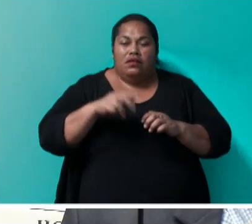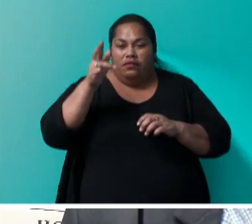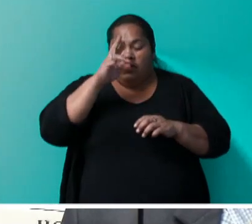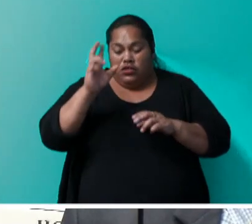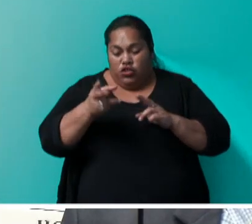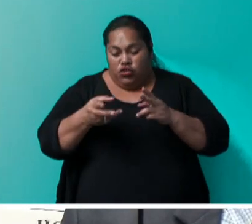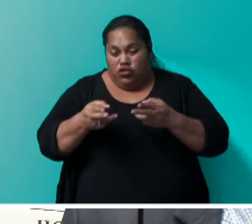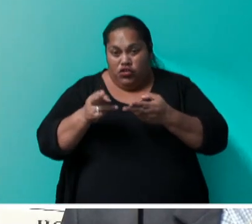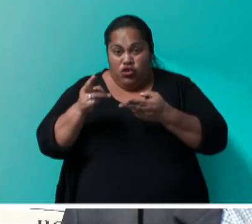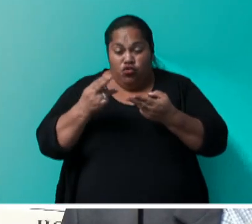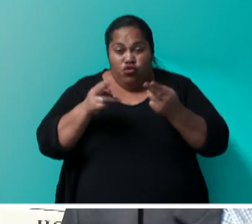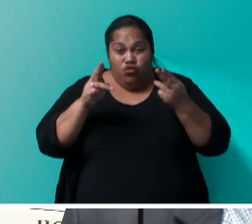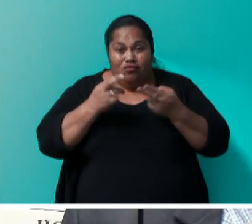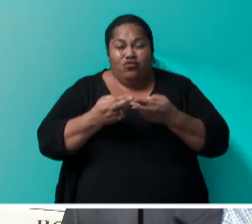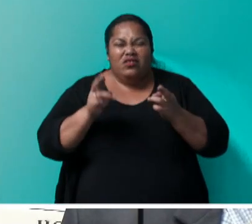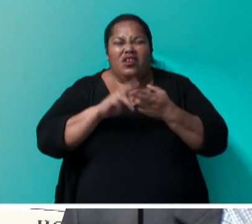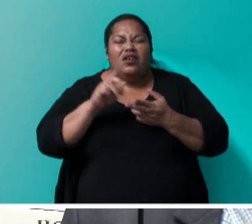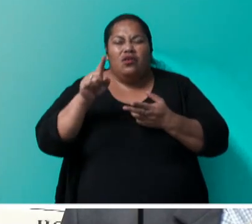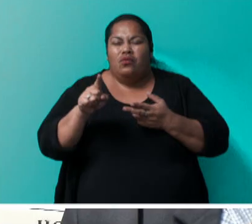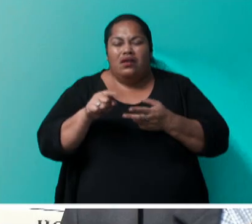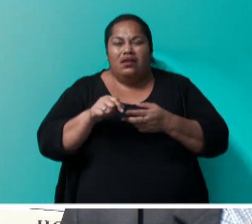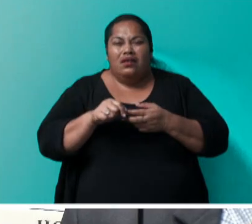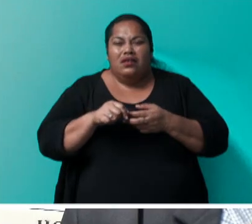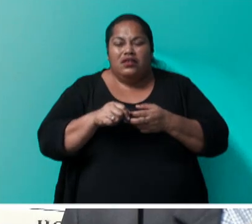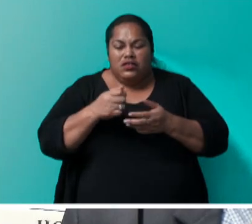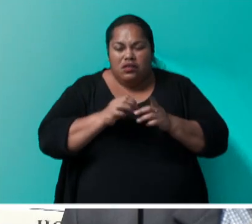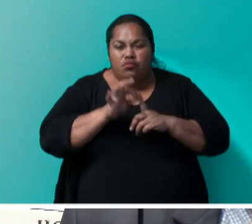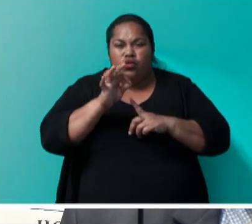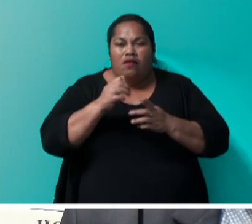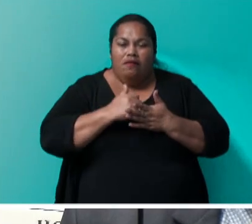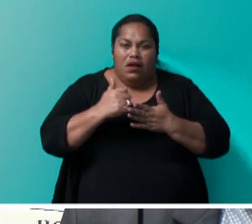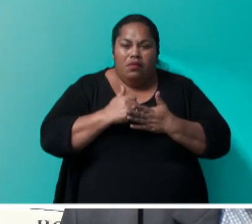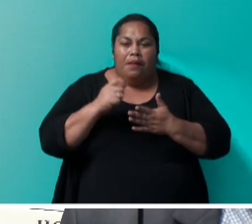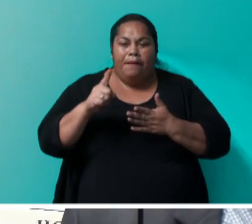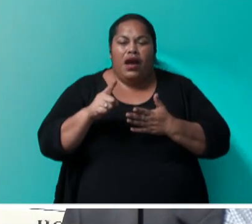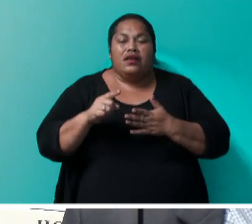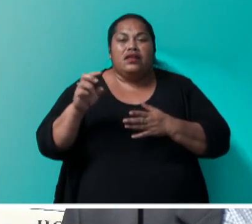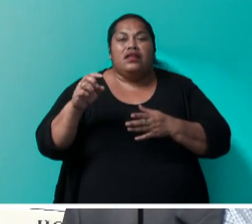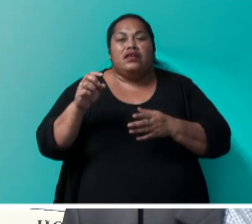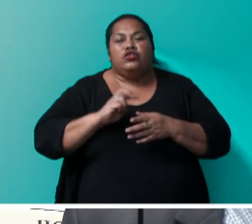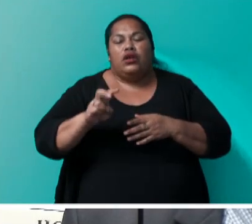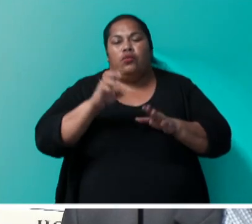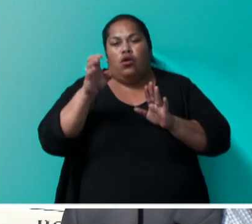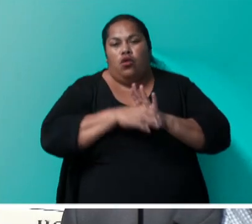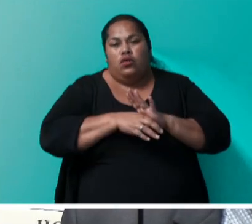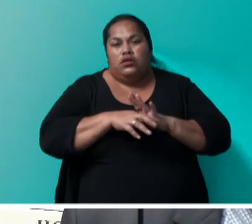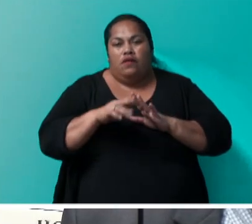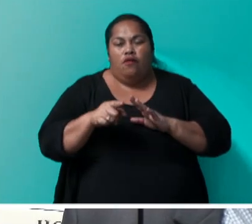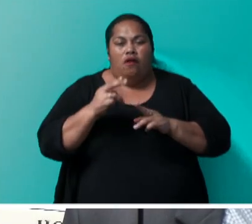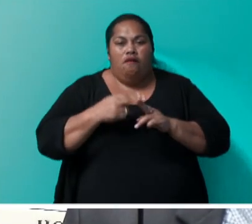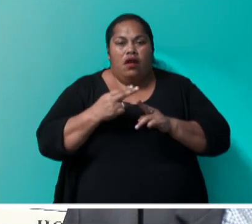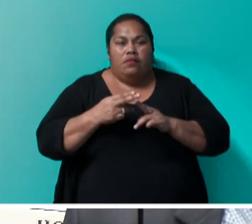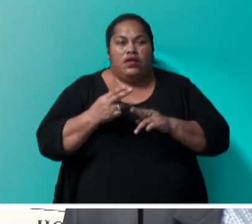Reunion, where it has significantly improved logistics and reduced transportation costs for the farmers. However, for